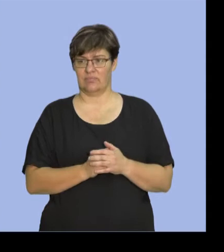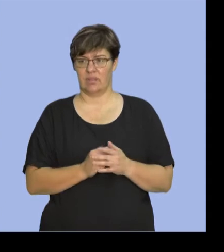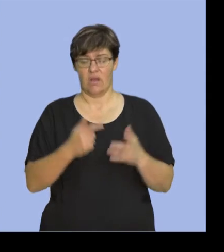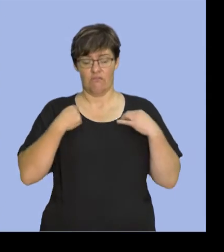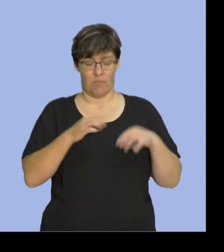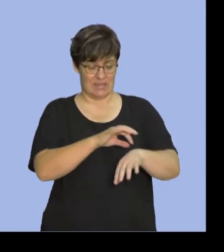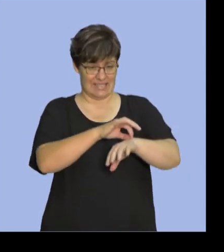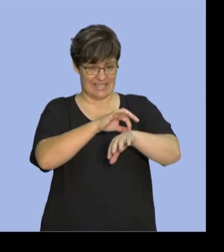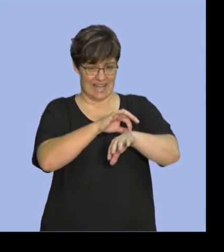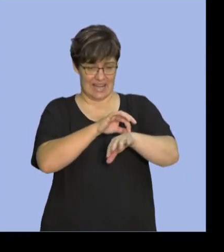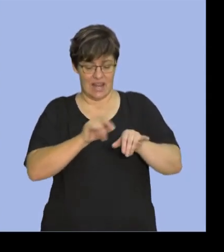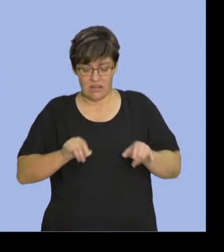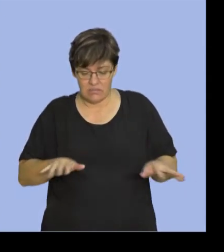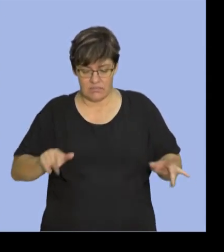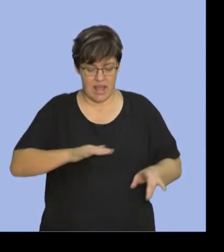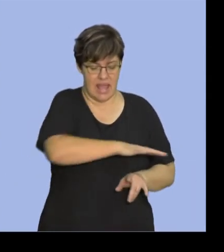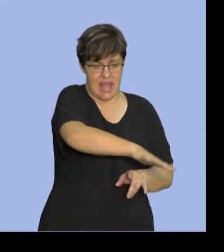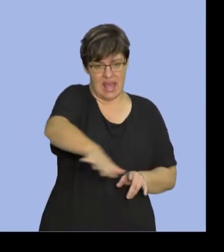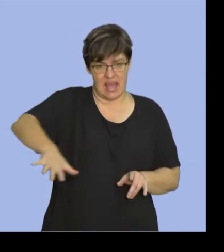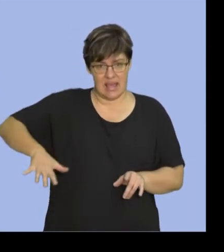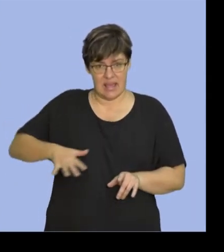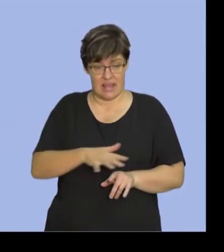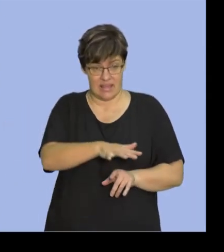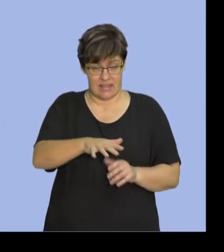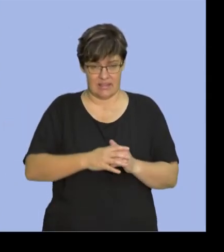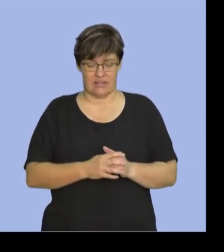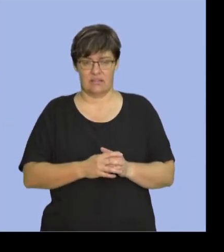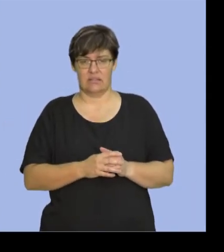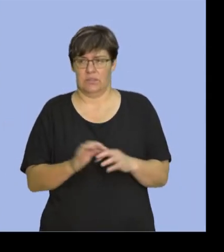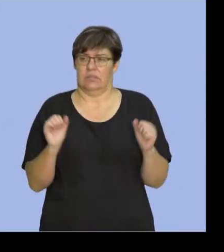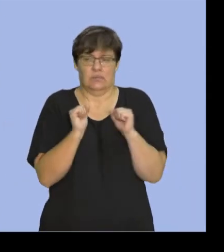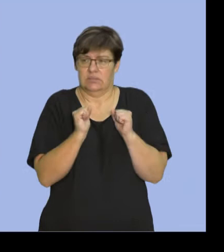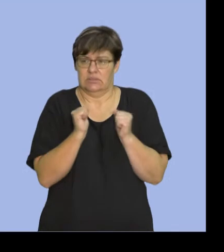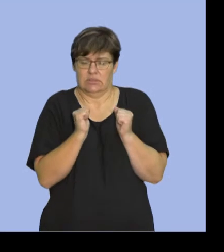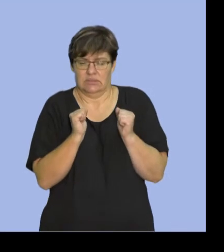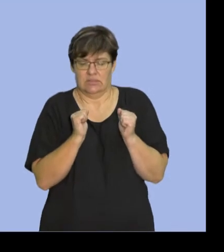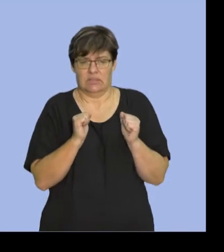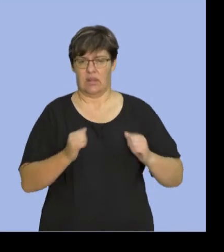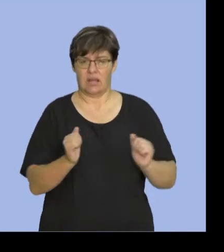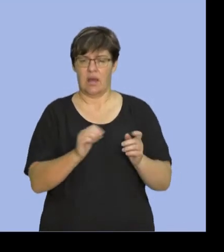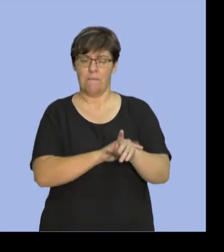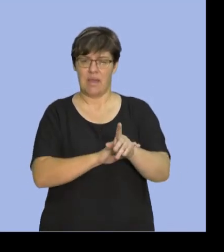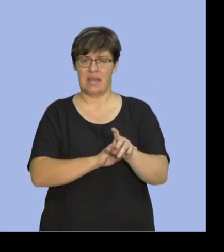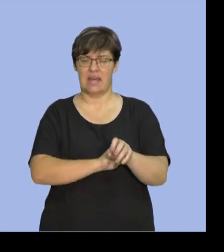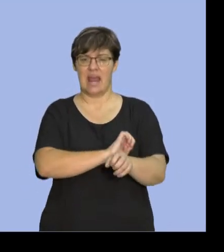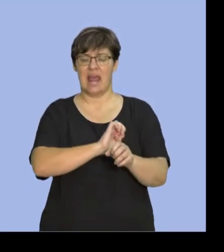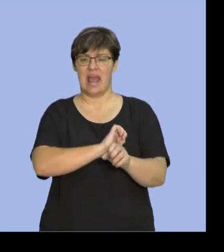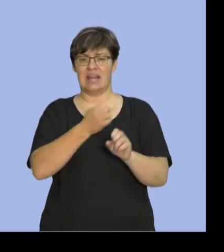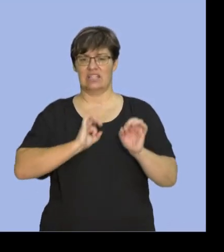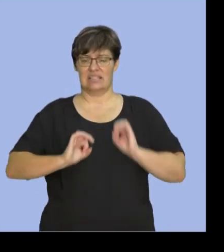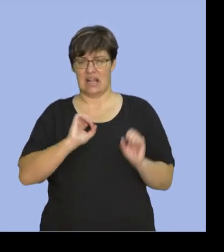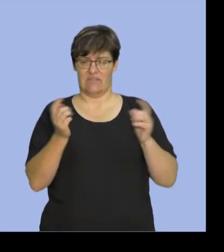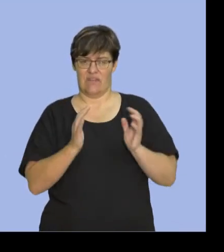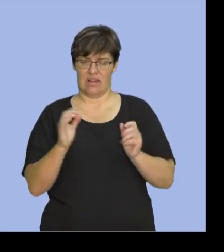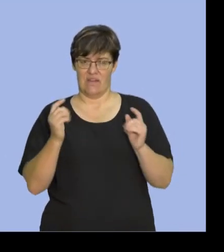skin to the air surrounding our body. We tend to shiver, which is a mechanism to generate heat, and that heat is lost to